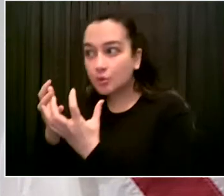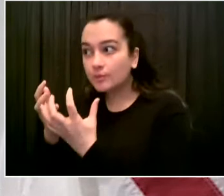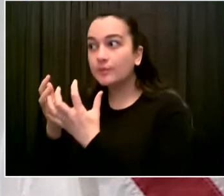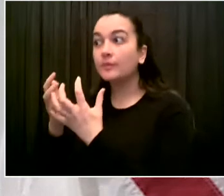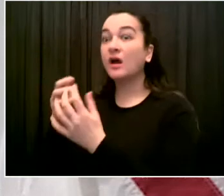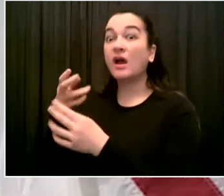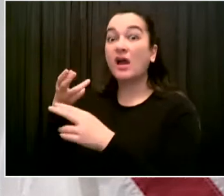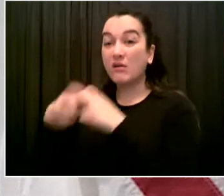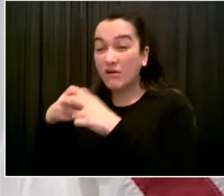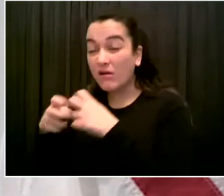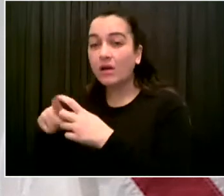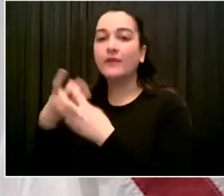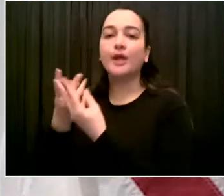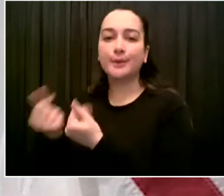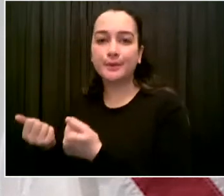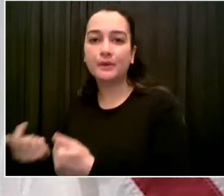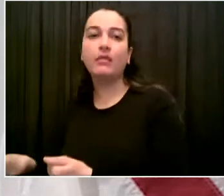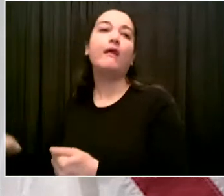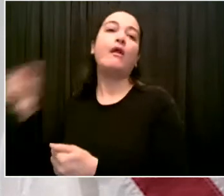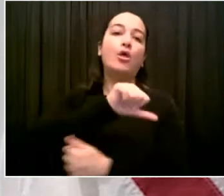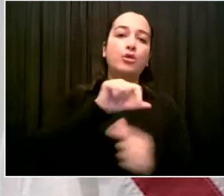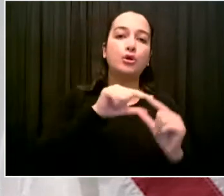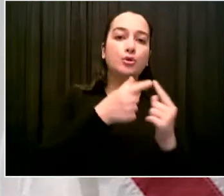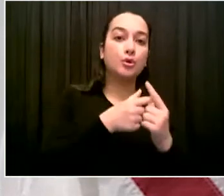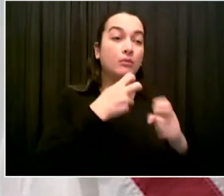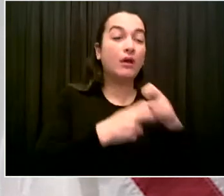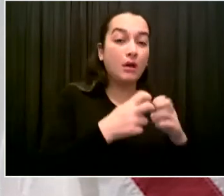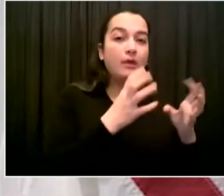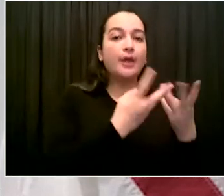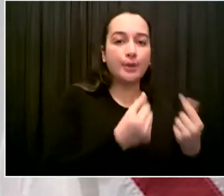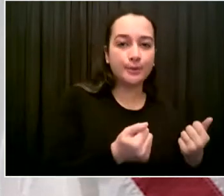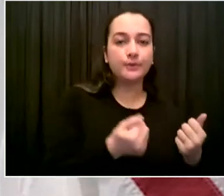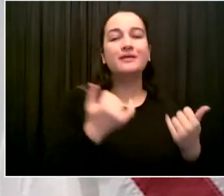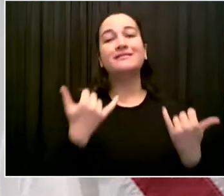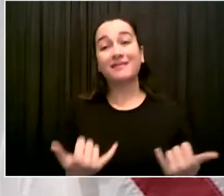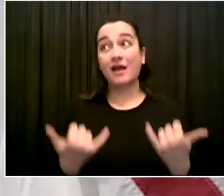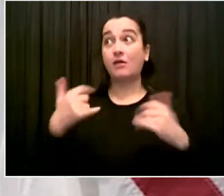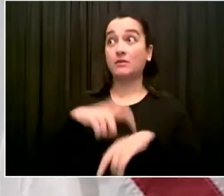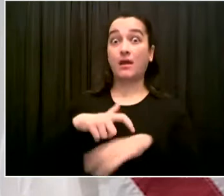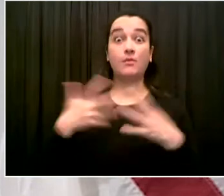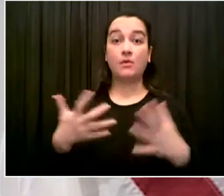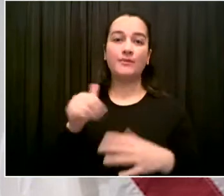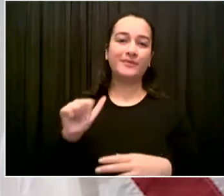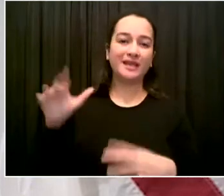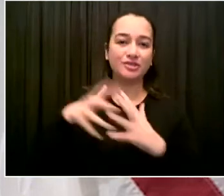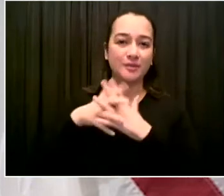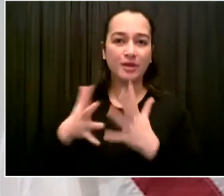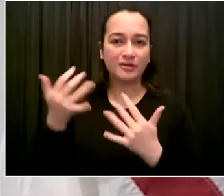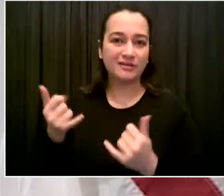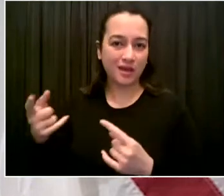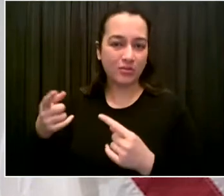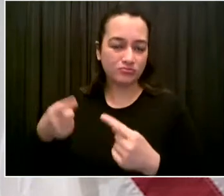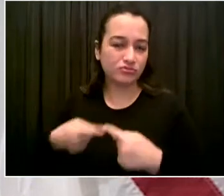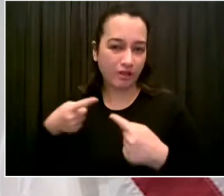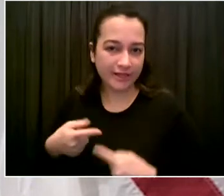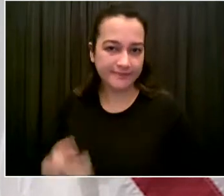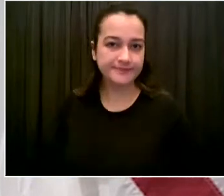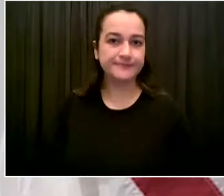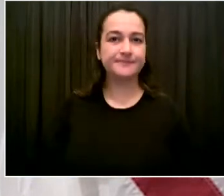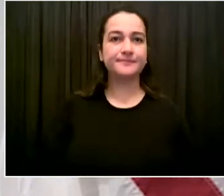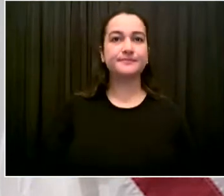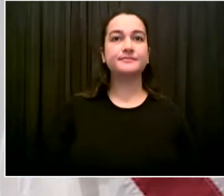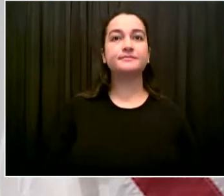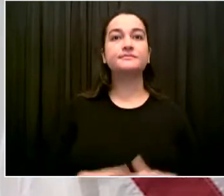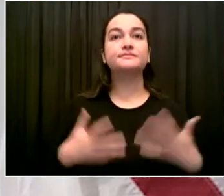fact is, we follow what a lot of community folks have asked us to do. We follow their desire